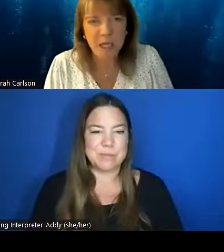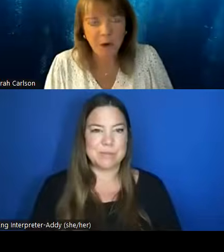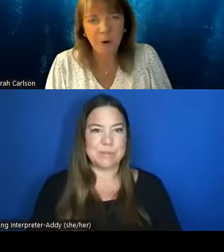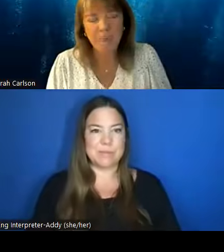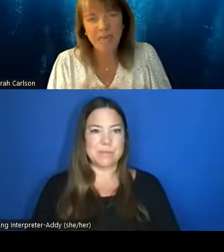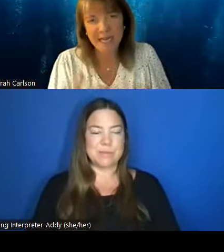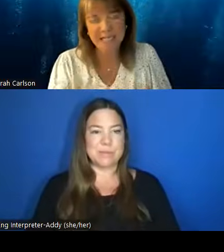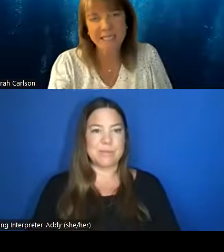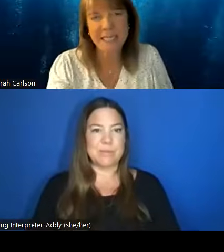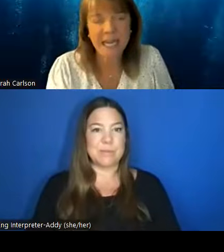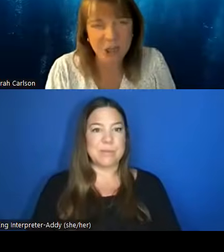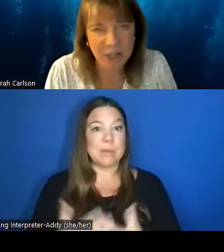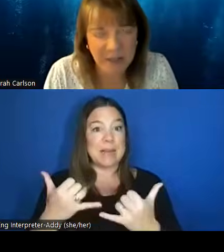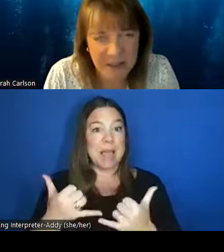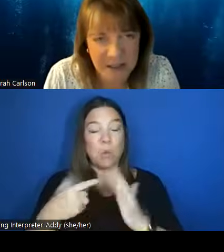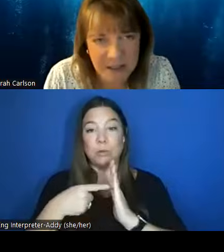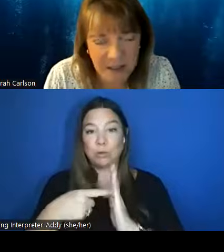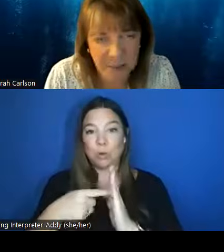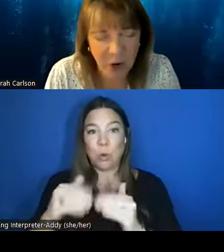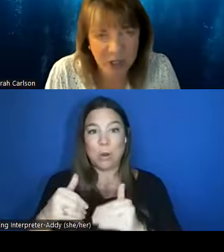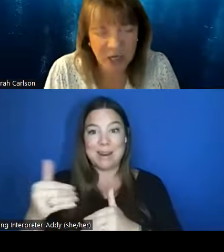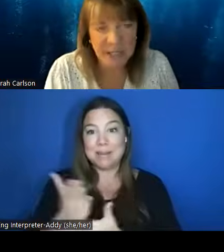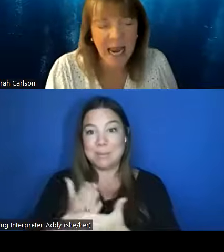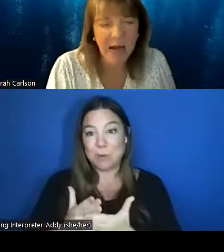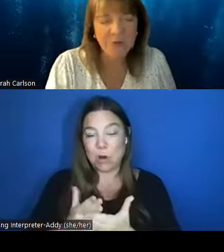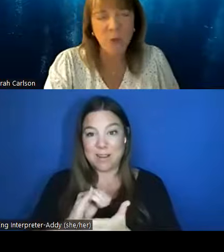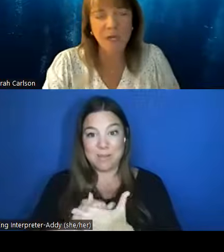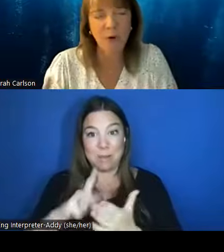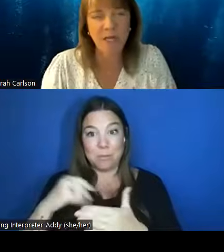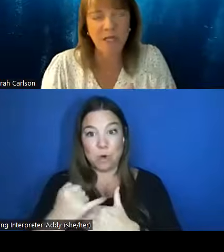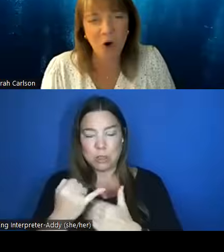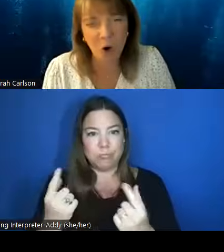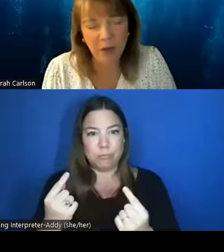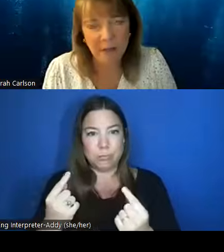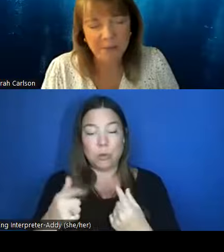you here the next stage in this project after we had